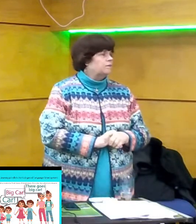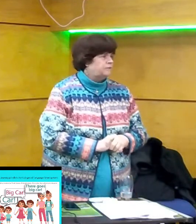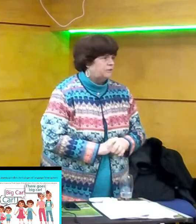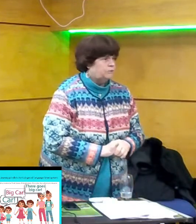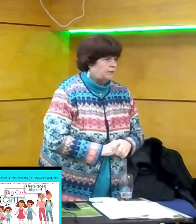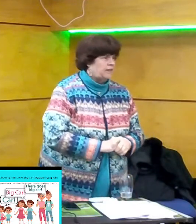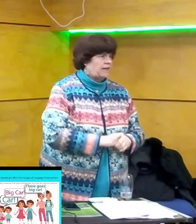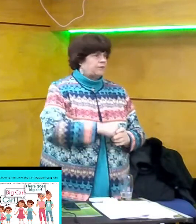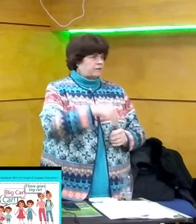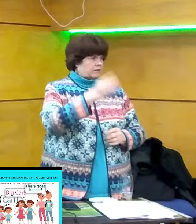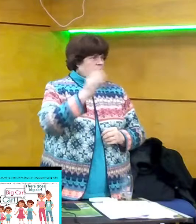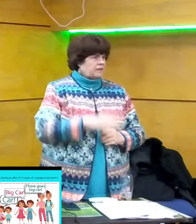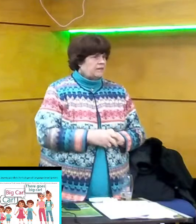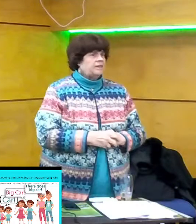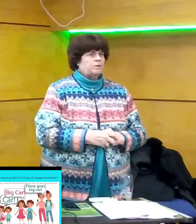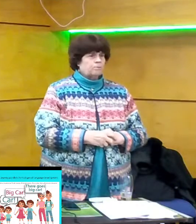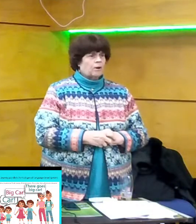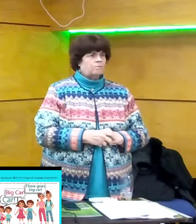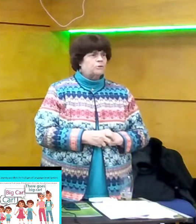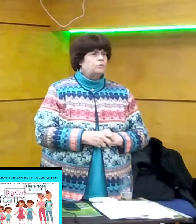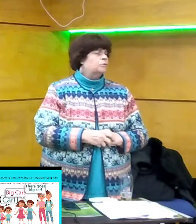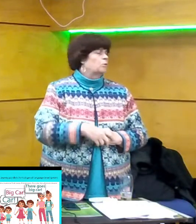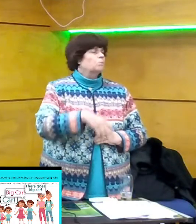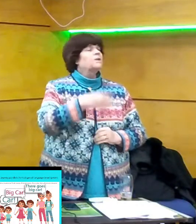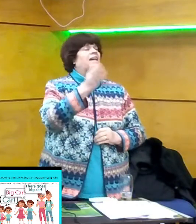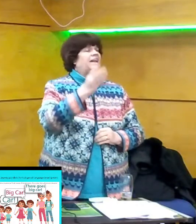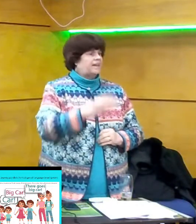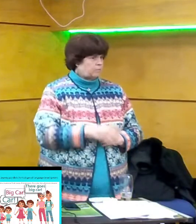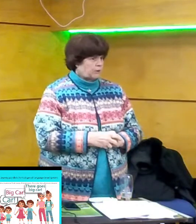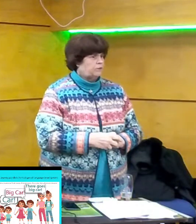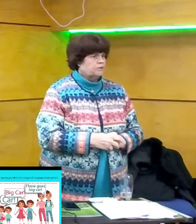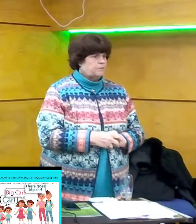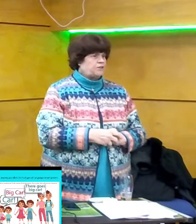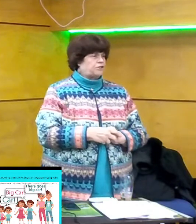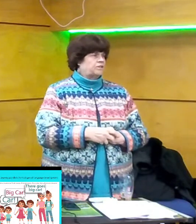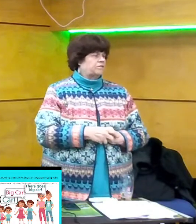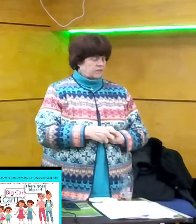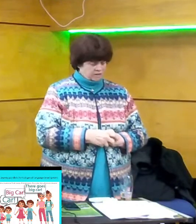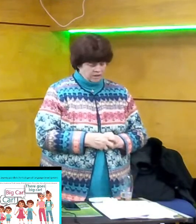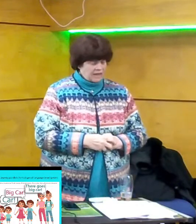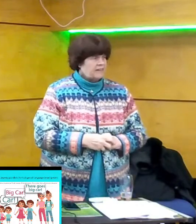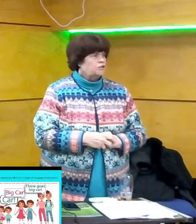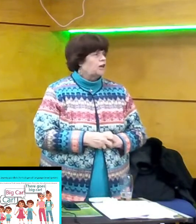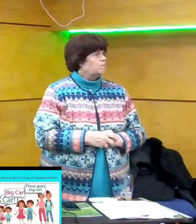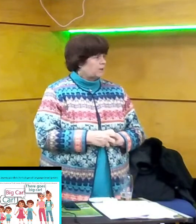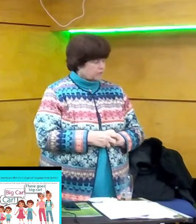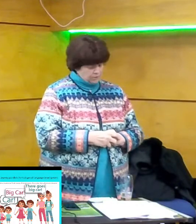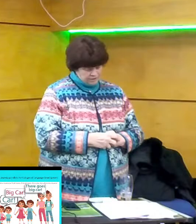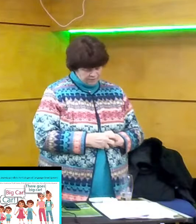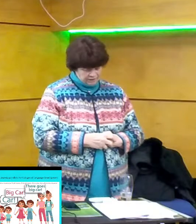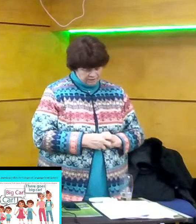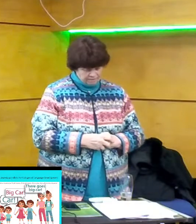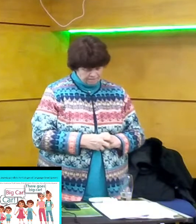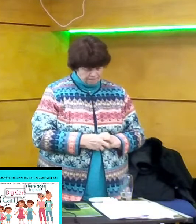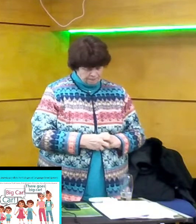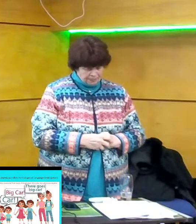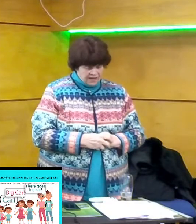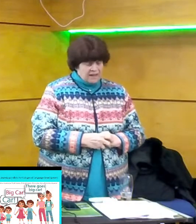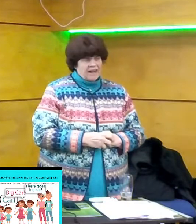absolutely loved doing, having the impromptus or plan ahead what your speech is and talk about a current